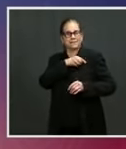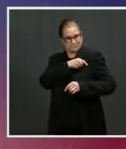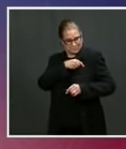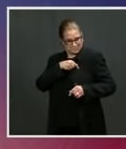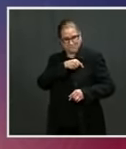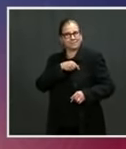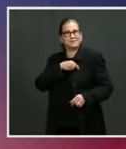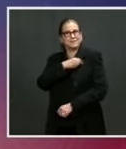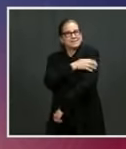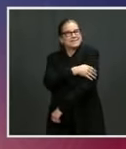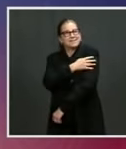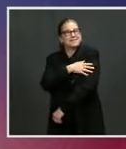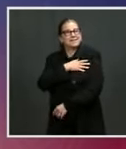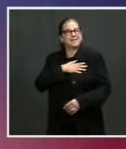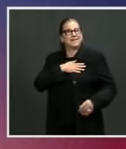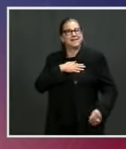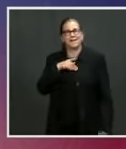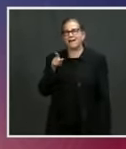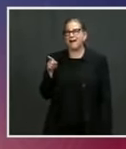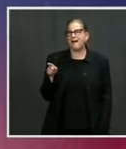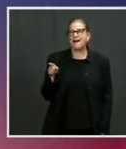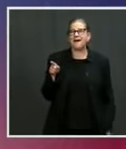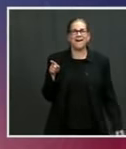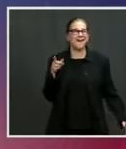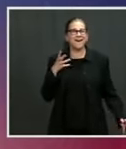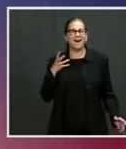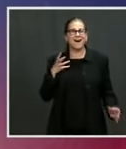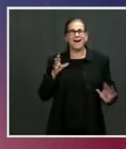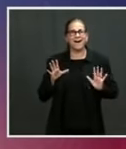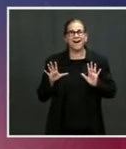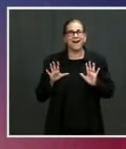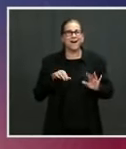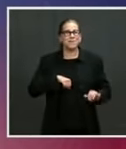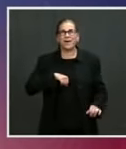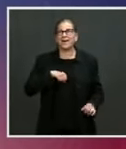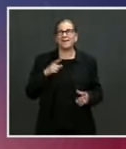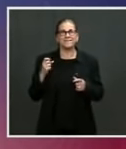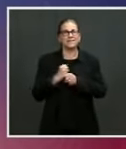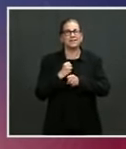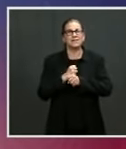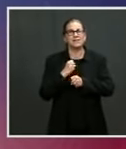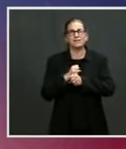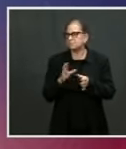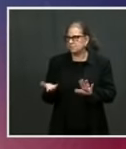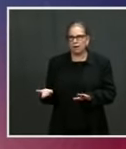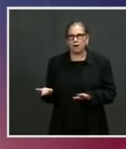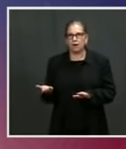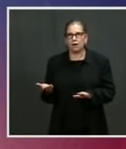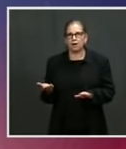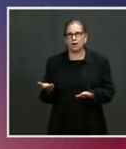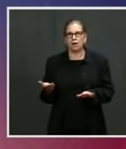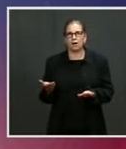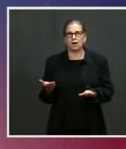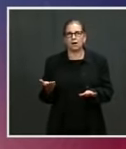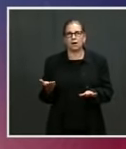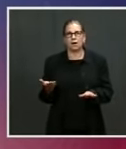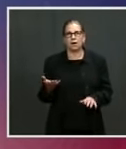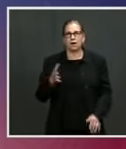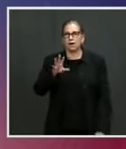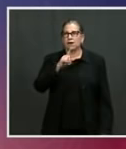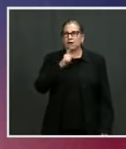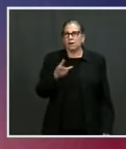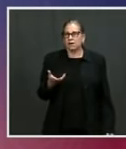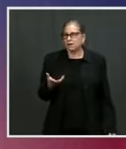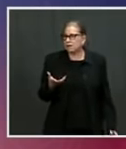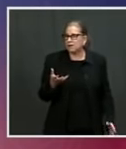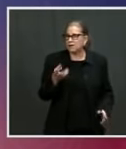To all of you who are fighting with the fresh pain of loss, as hard as it is to believe, I promise